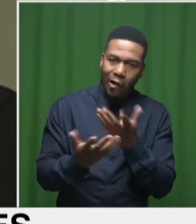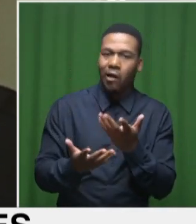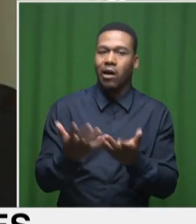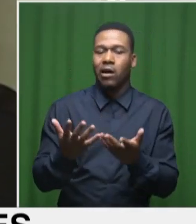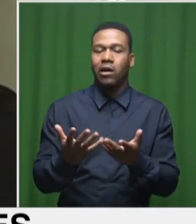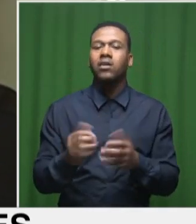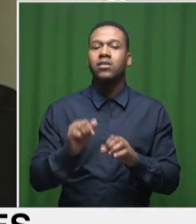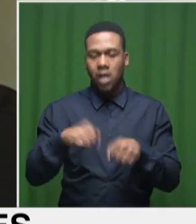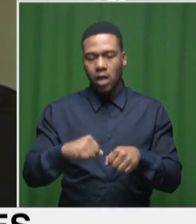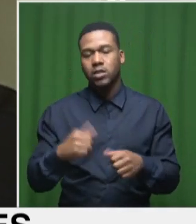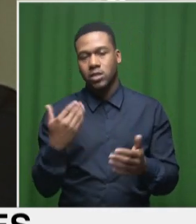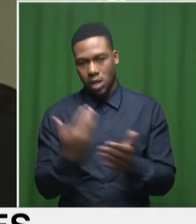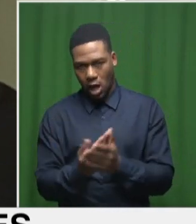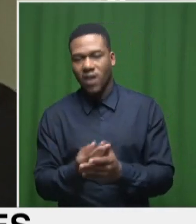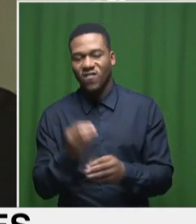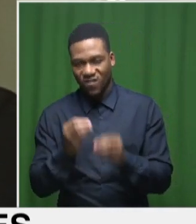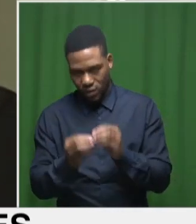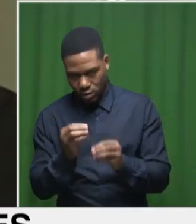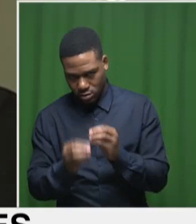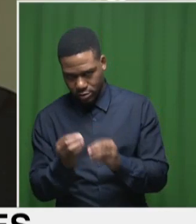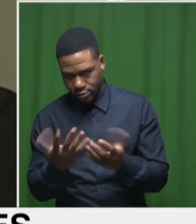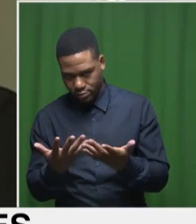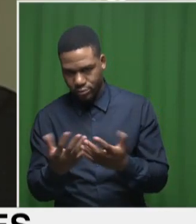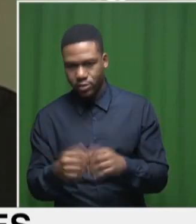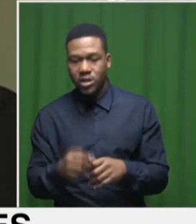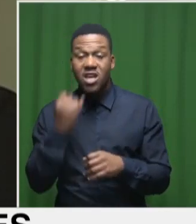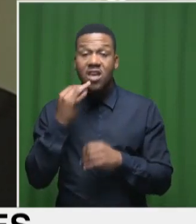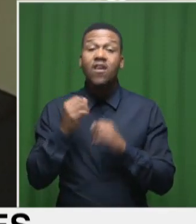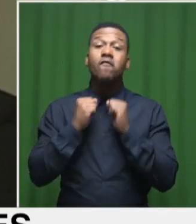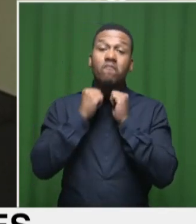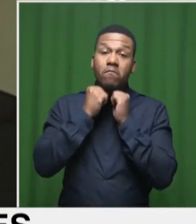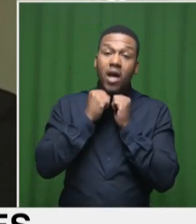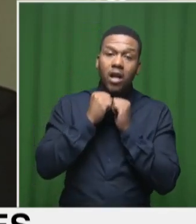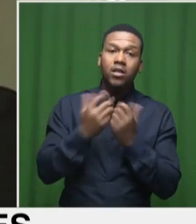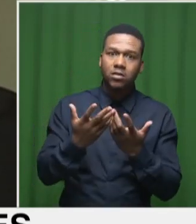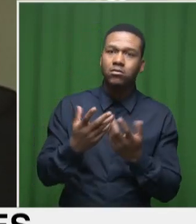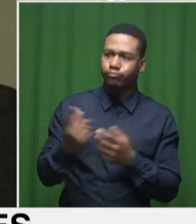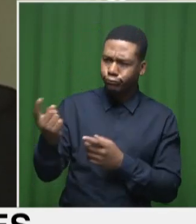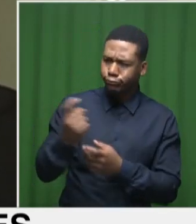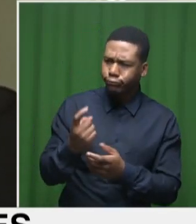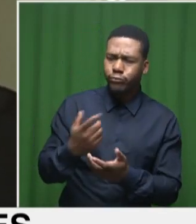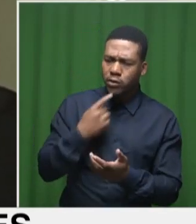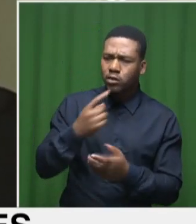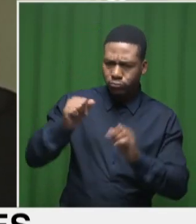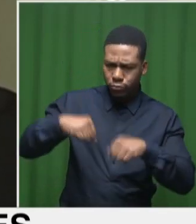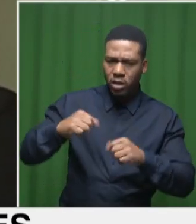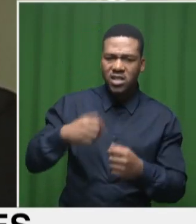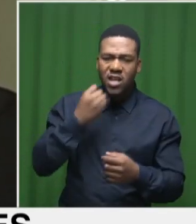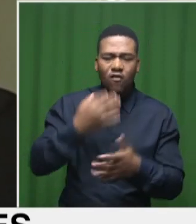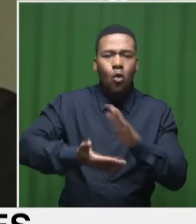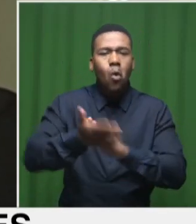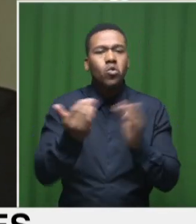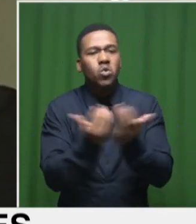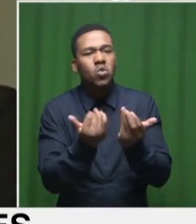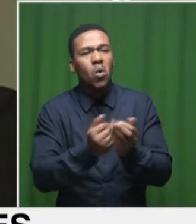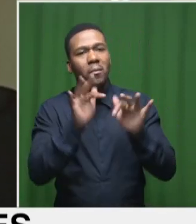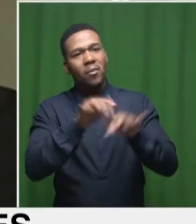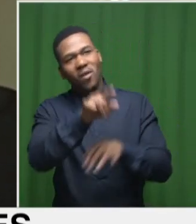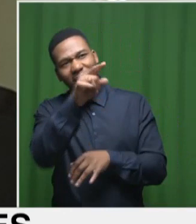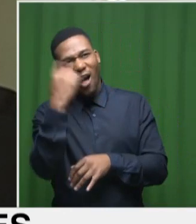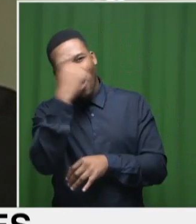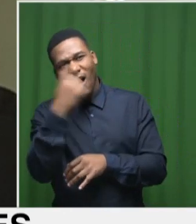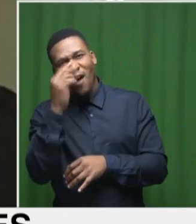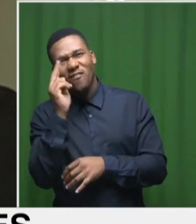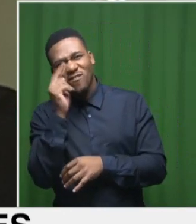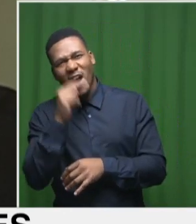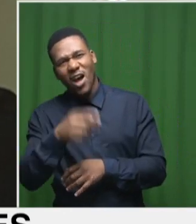work on it under the parents' consent. You know, especially if they're going to school and people are teasing them, it's making their life difficult, we can work on that. But we